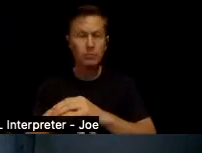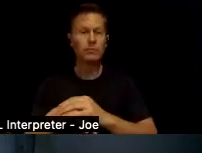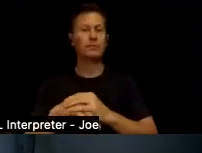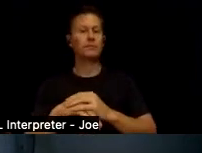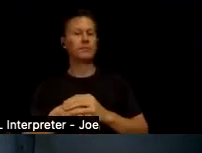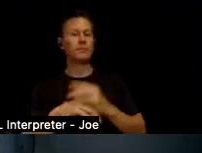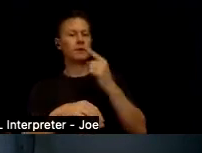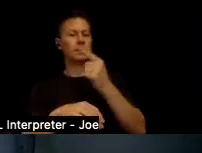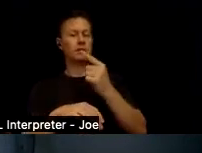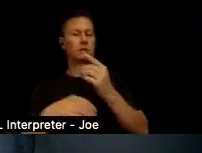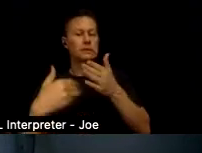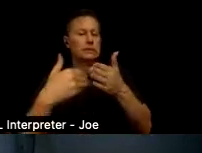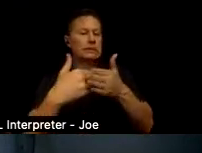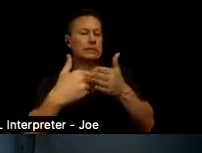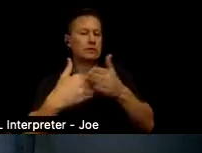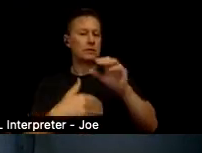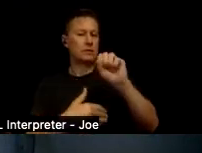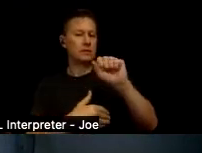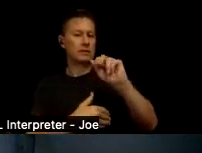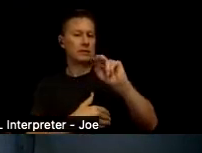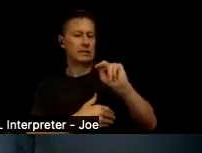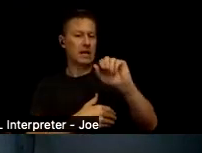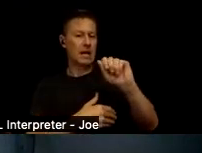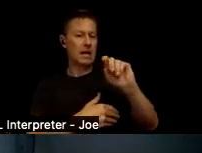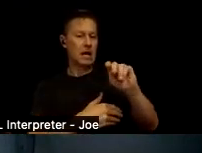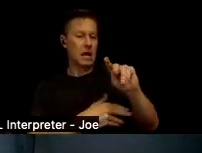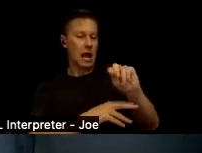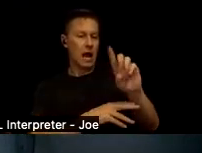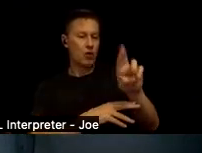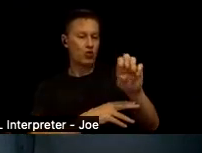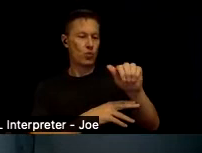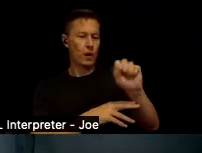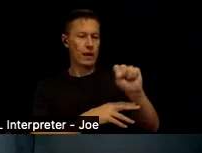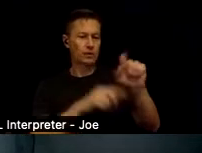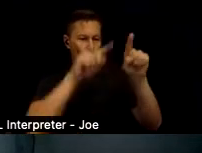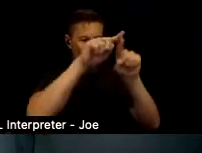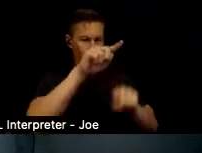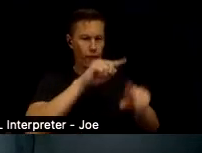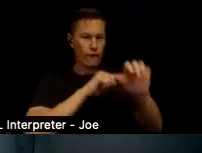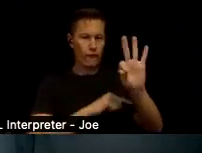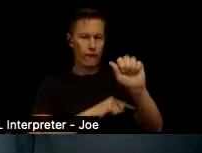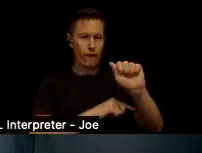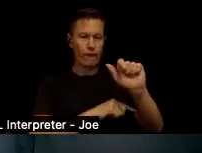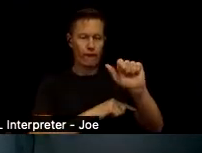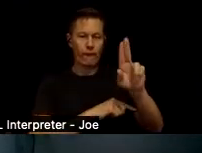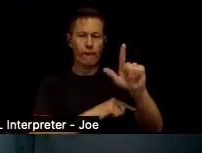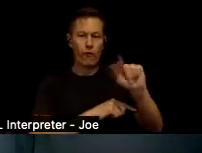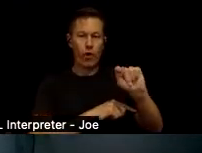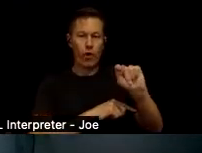of its proximity to the San Andreas Fault. So before I get to that, just to explain my